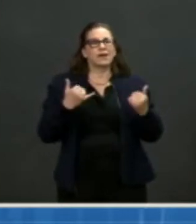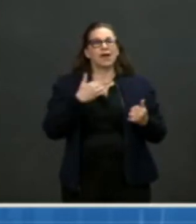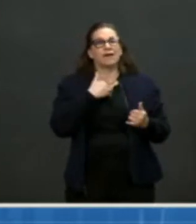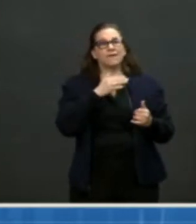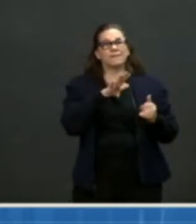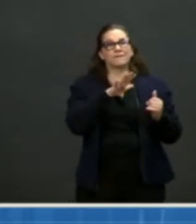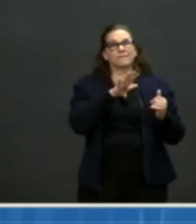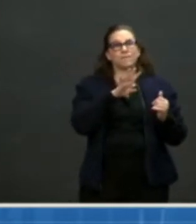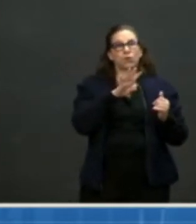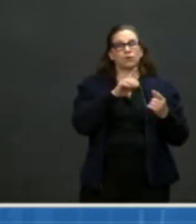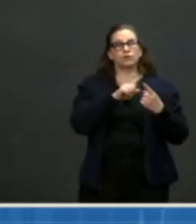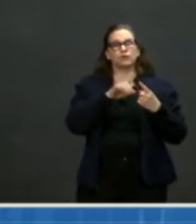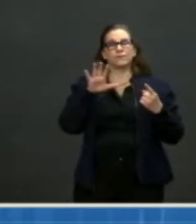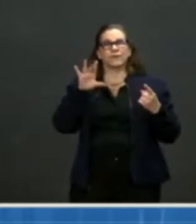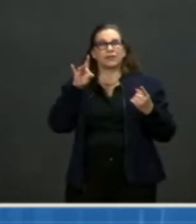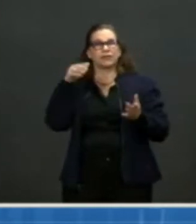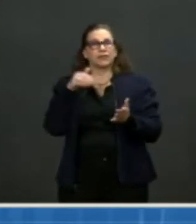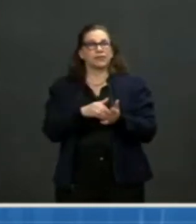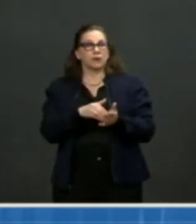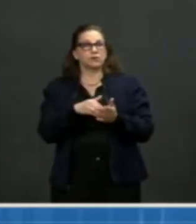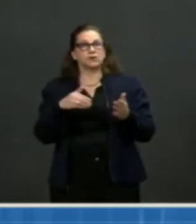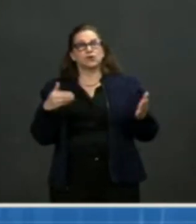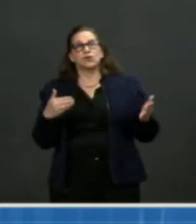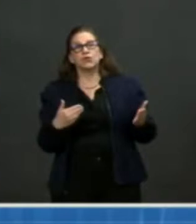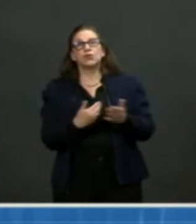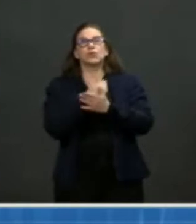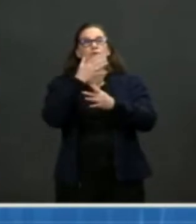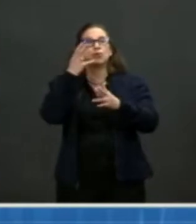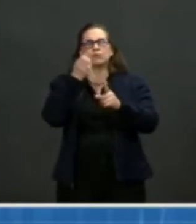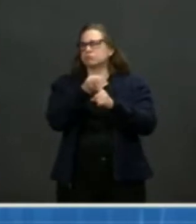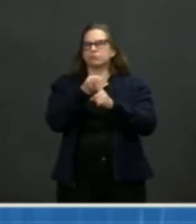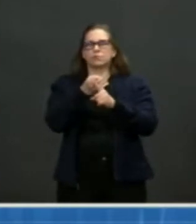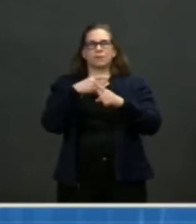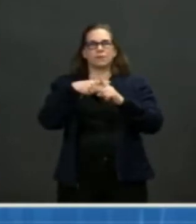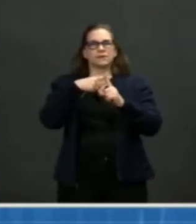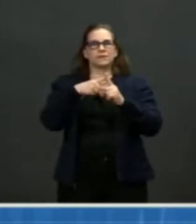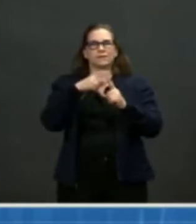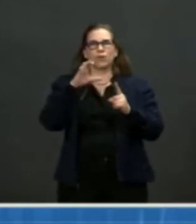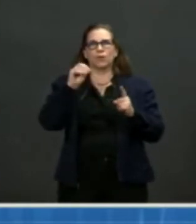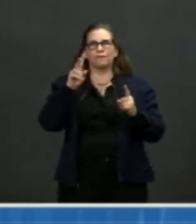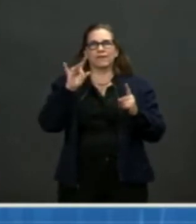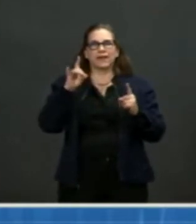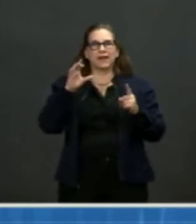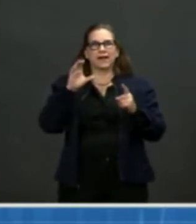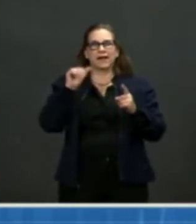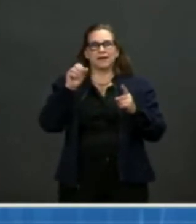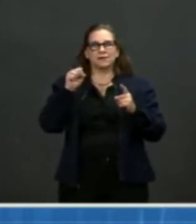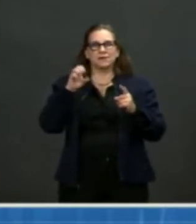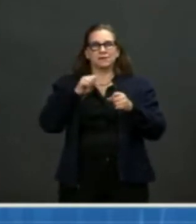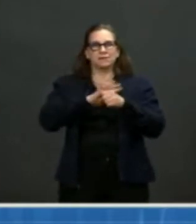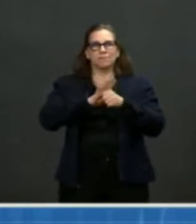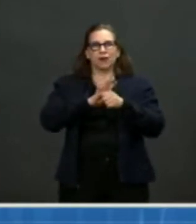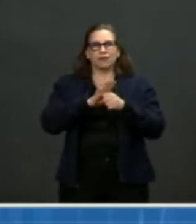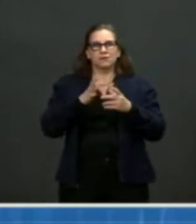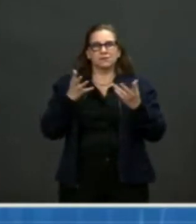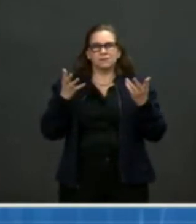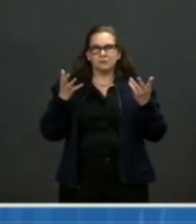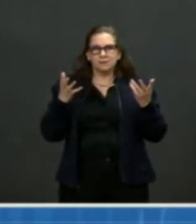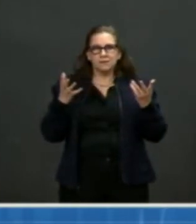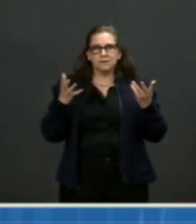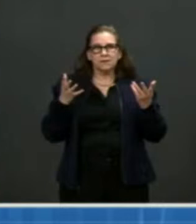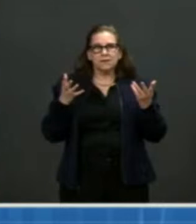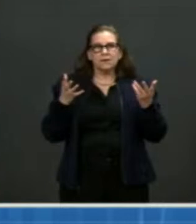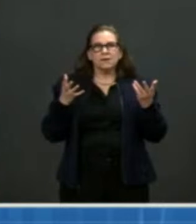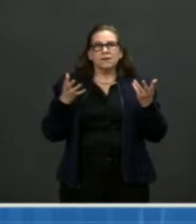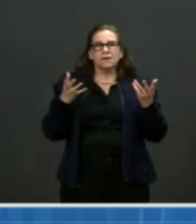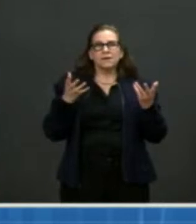last 2 weeks. You guys are warning about the potential risks in that. What more are you doing to encourage states to